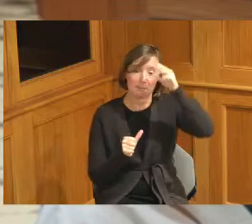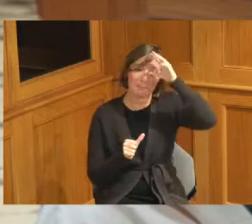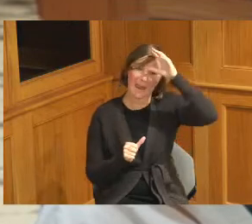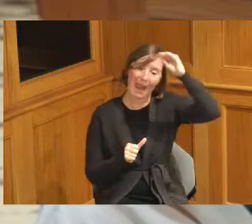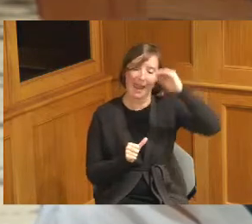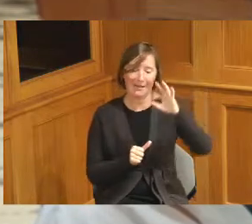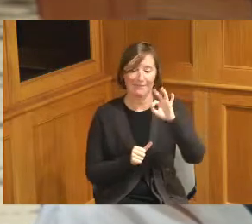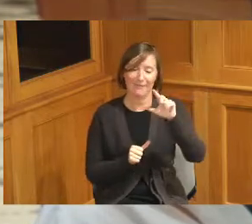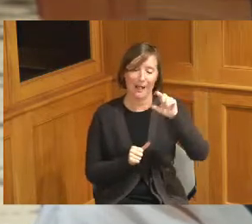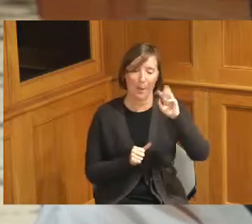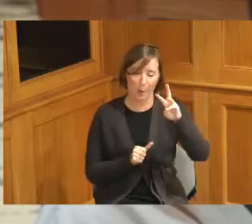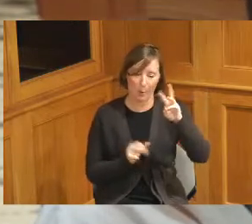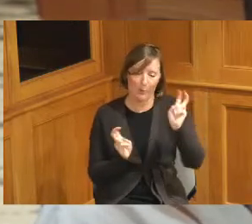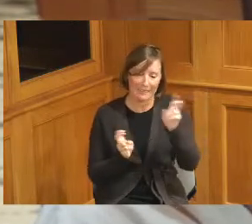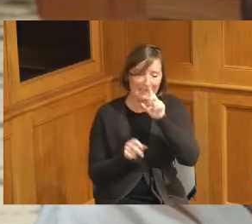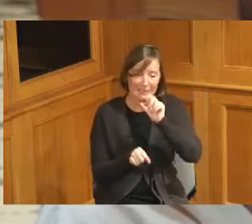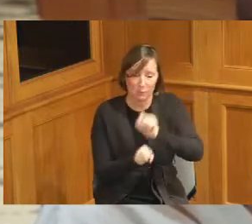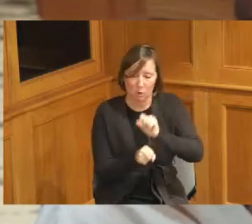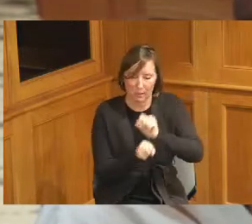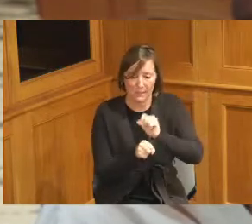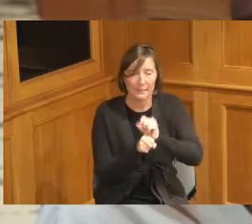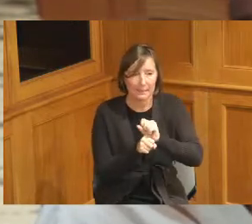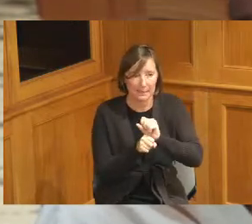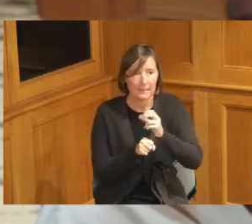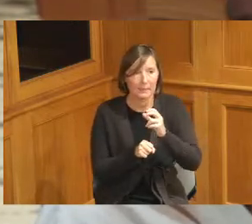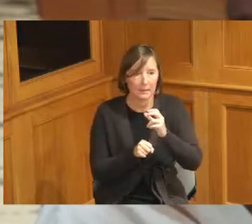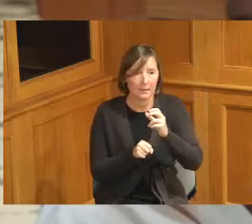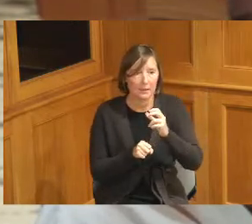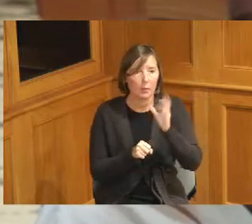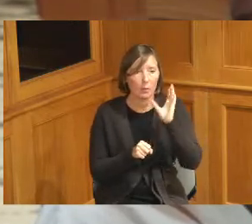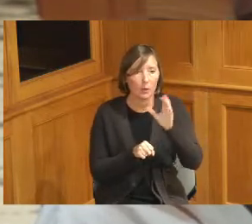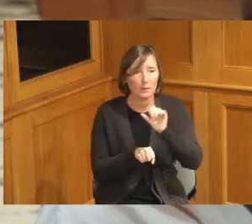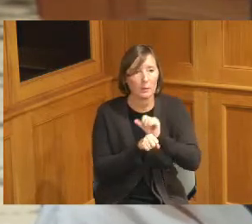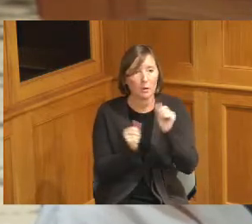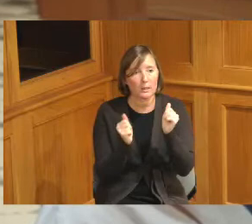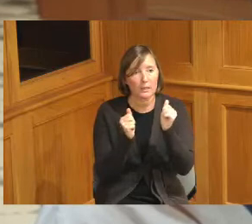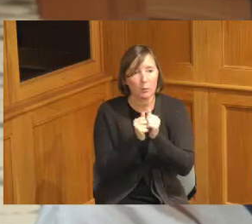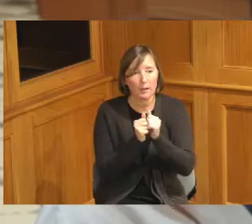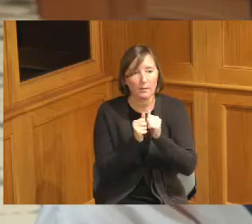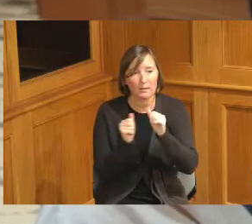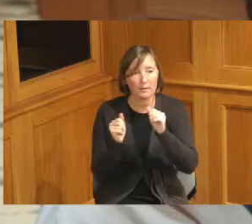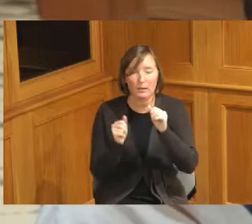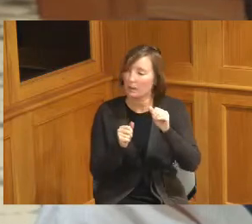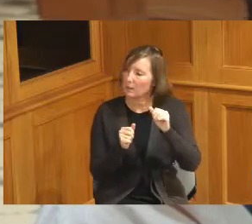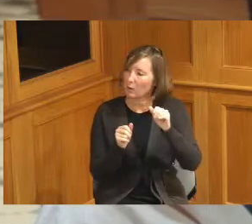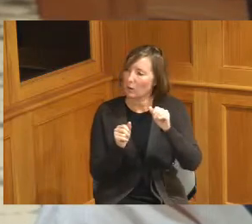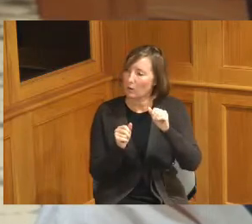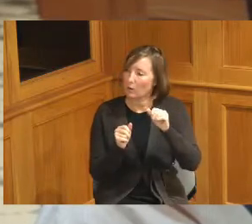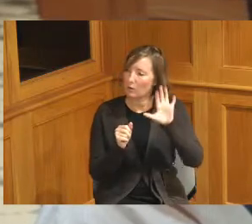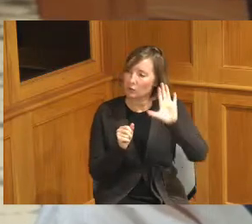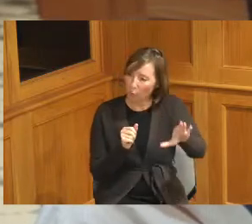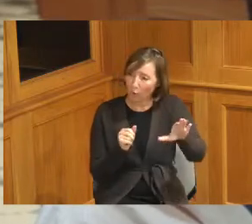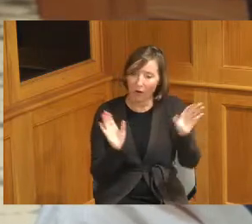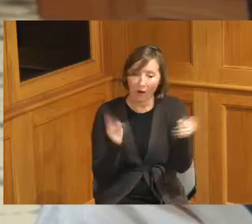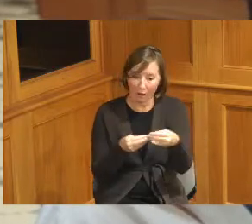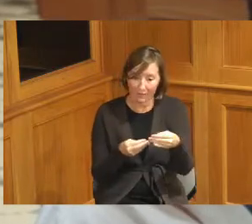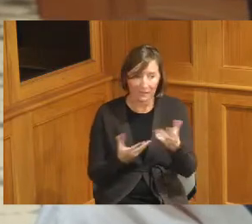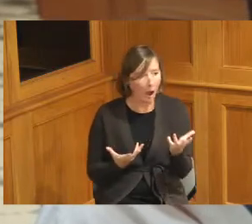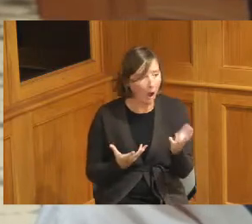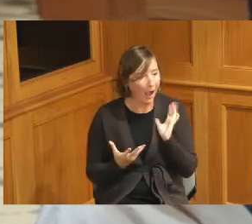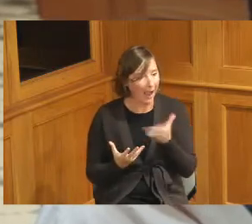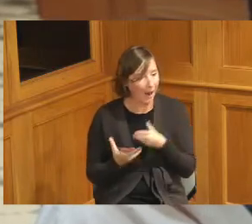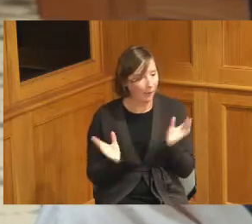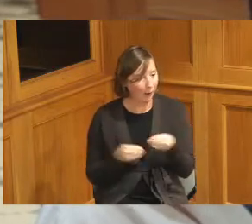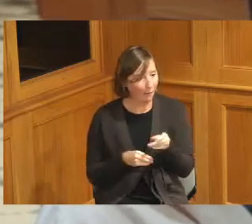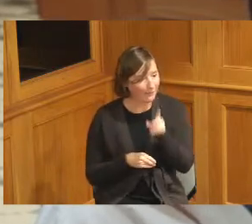and part of her rotation is going to be working with your individual offices. Oh, good. Okay. So you'll have an opportunity to meet her and